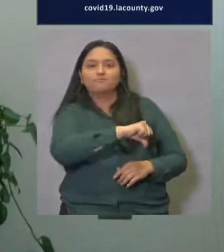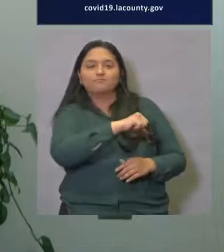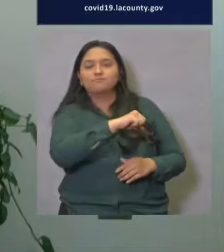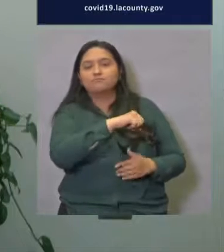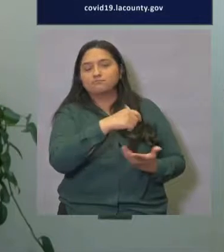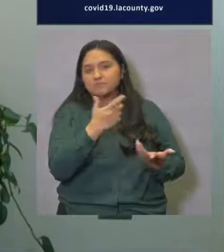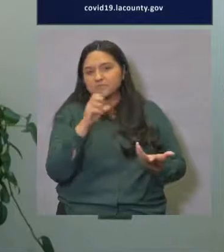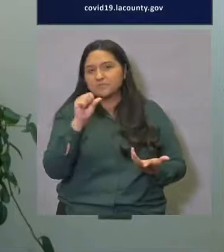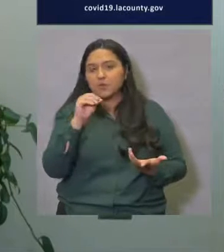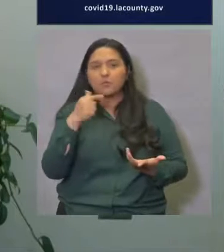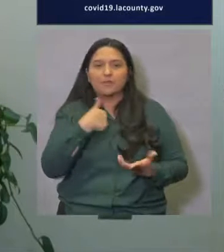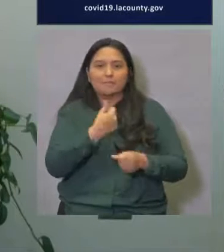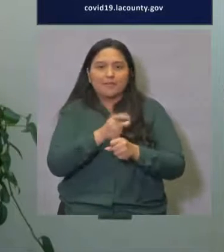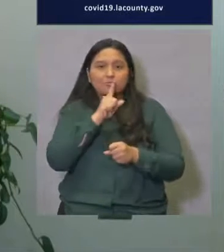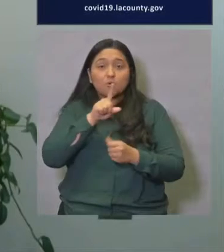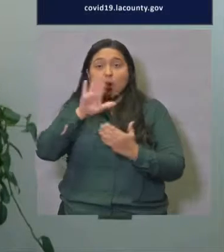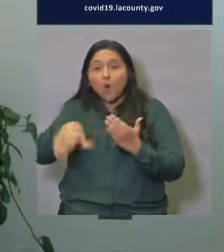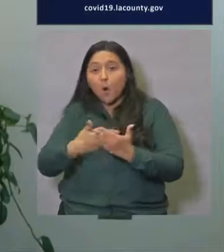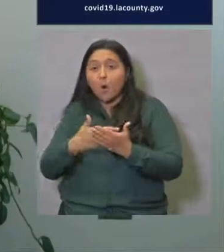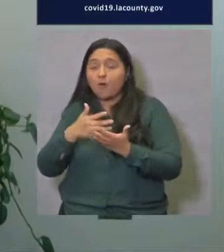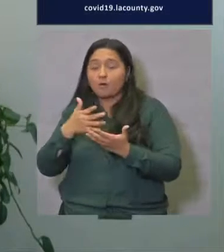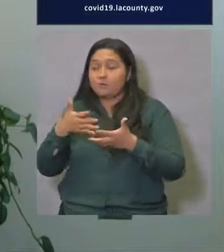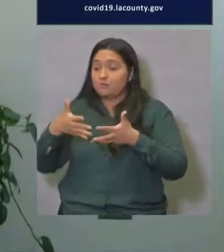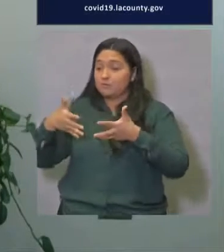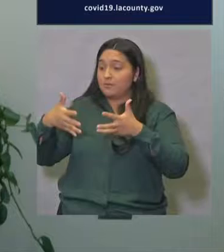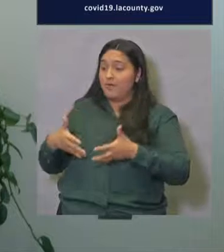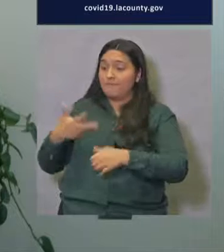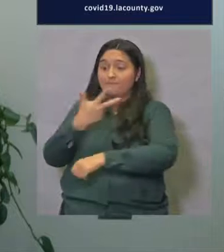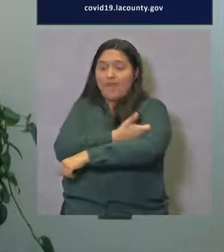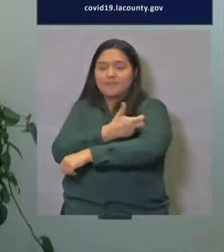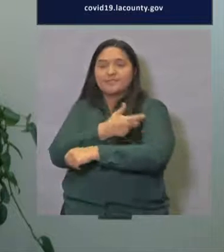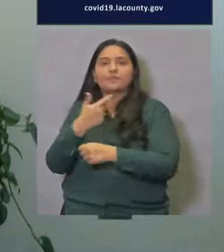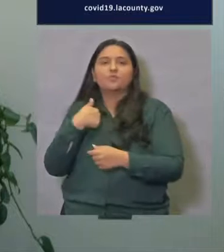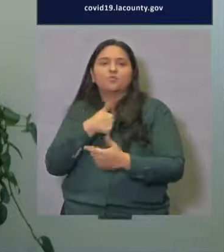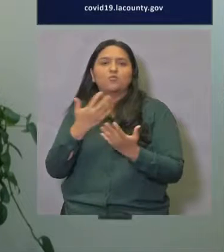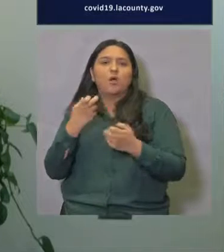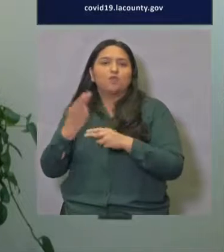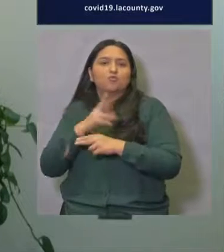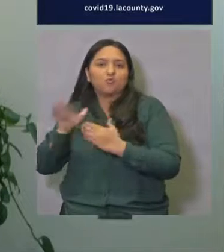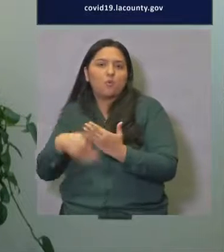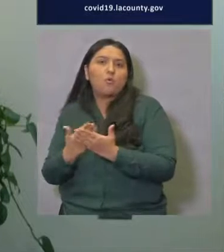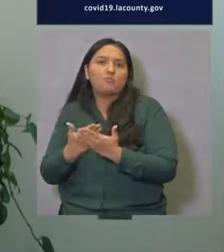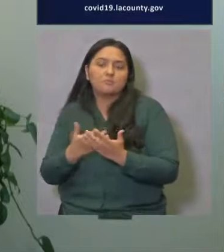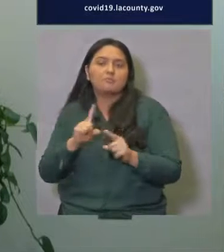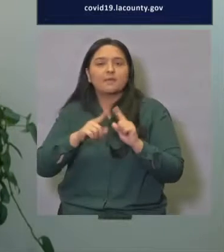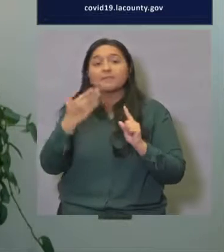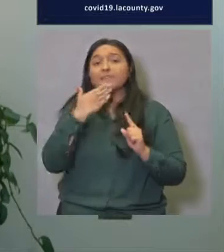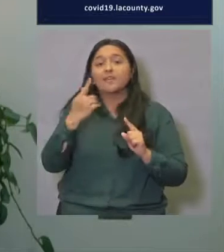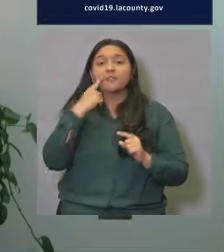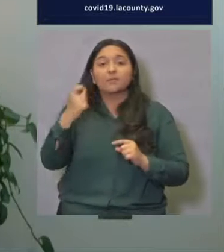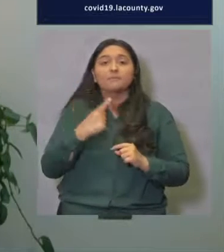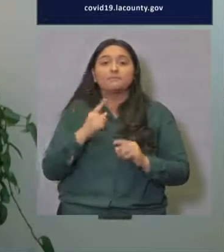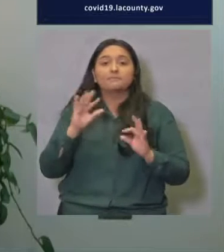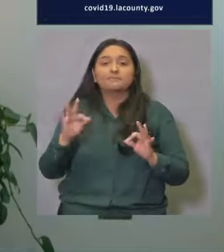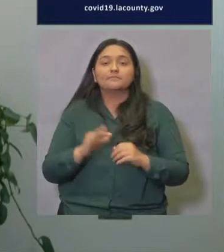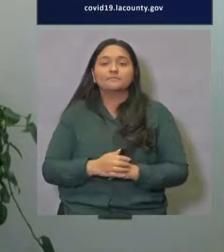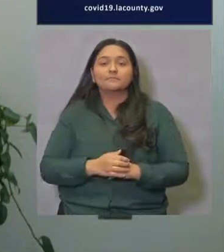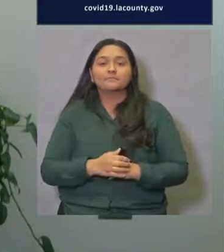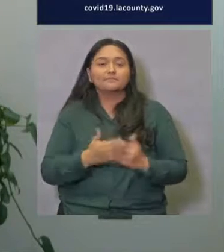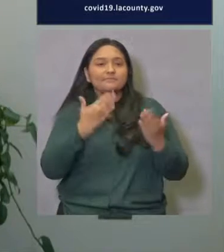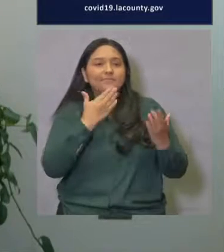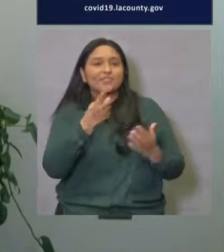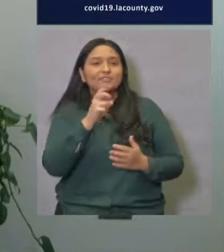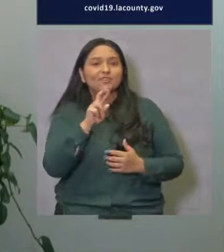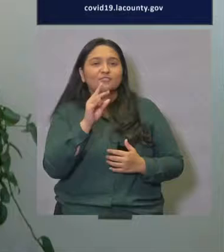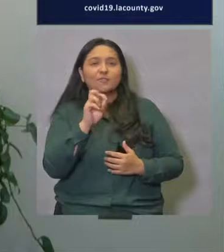the day not using all of the vaccine that's available. But thanks for that question, Patrick. Thank you, Dr. Ferrer.